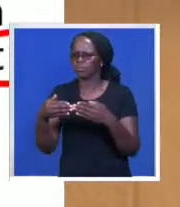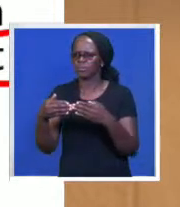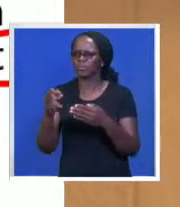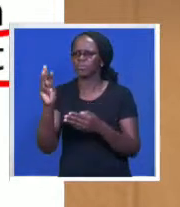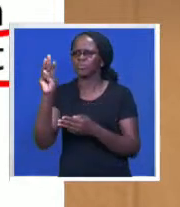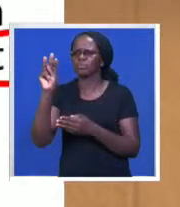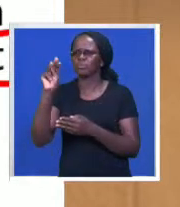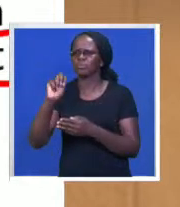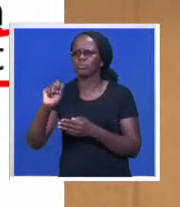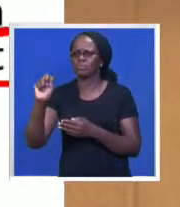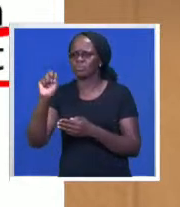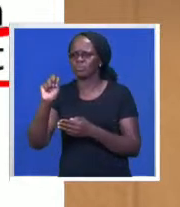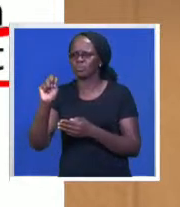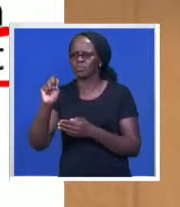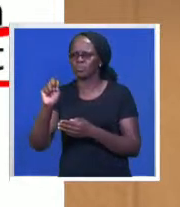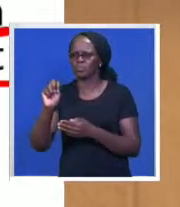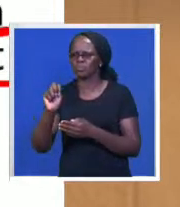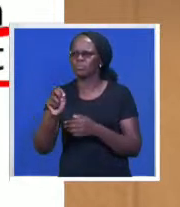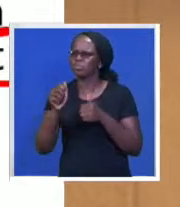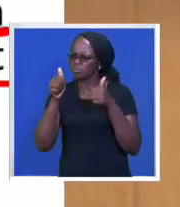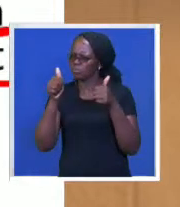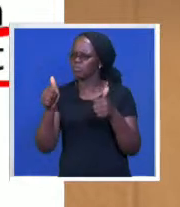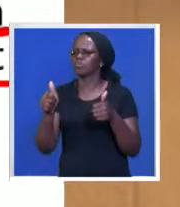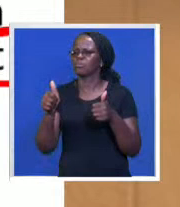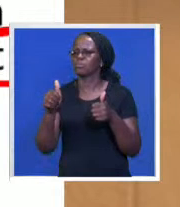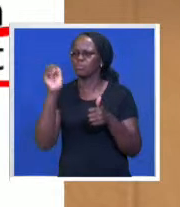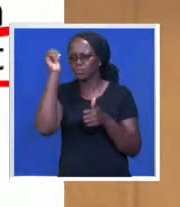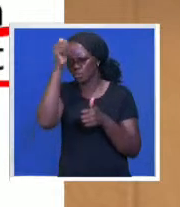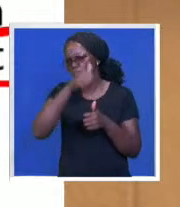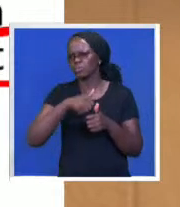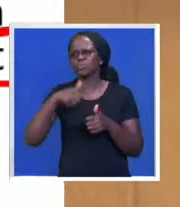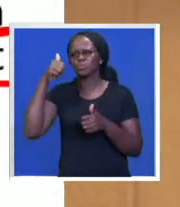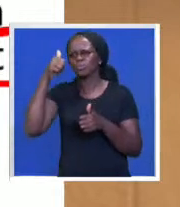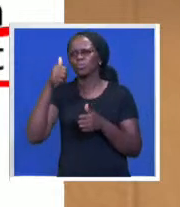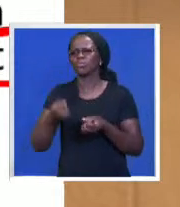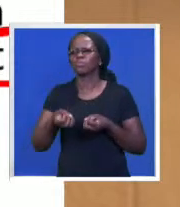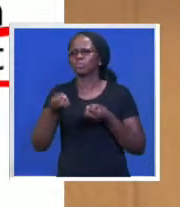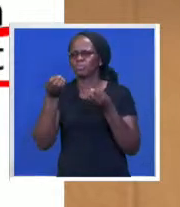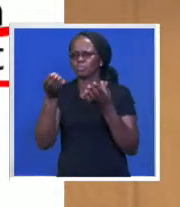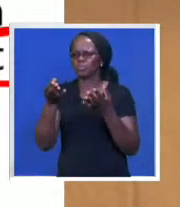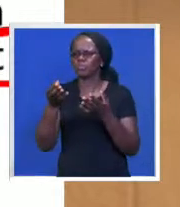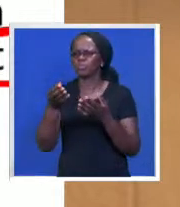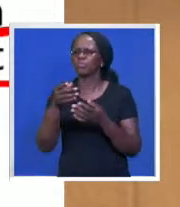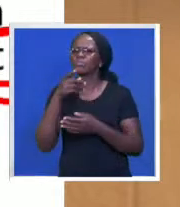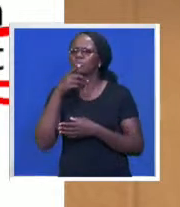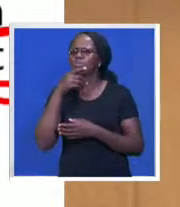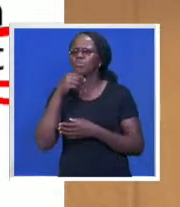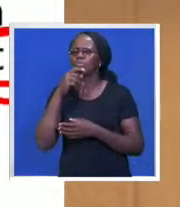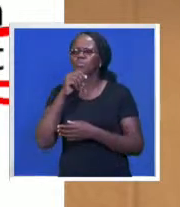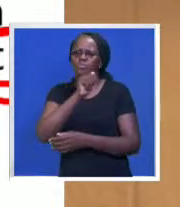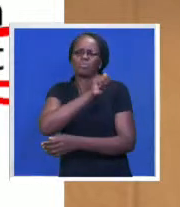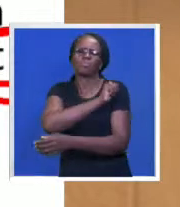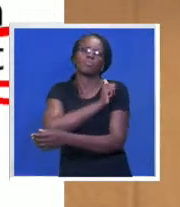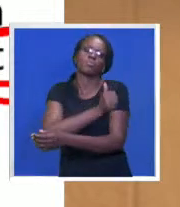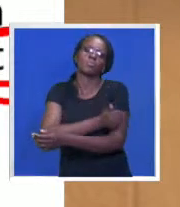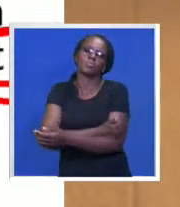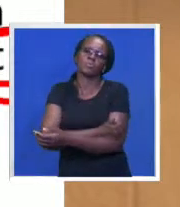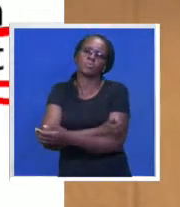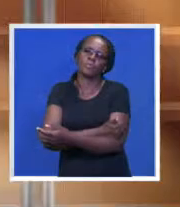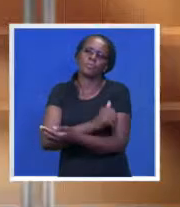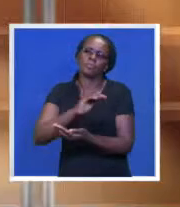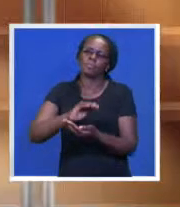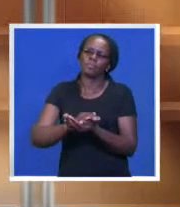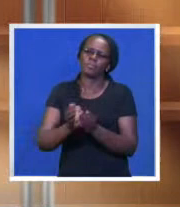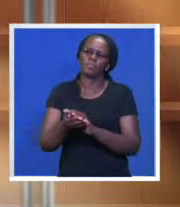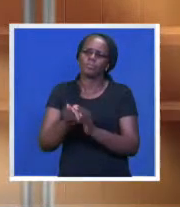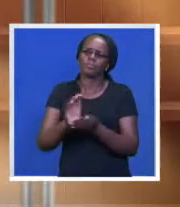Was it necessary for God to give man authority over all His creation? Support your answer. This is